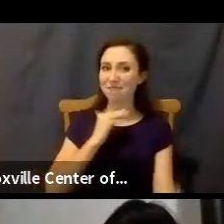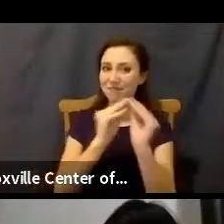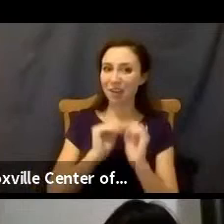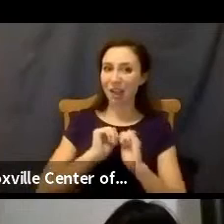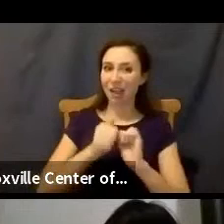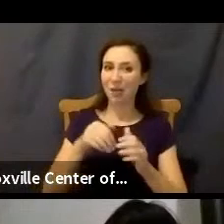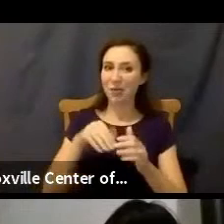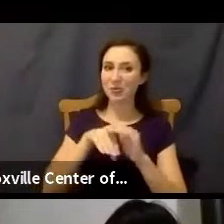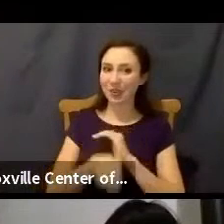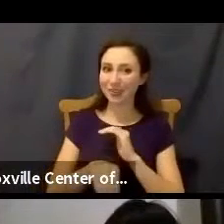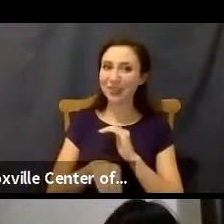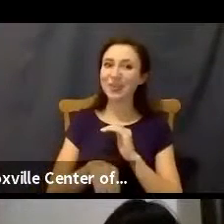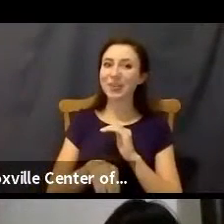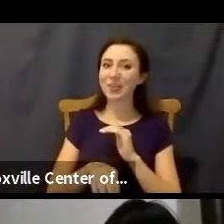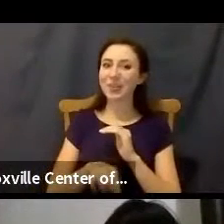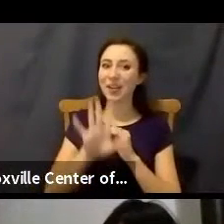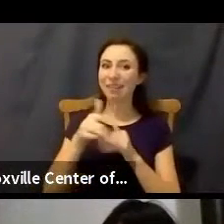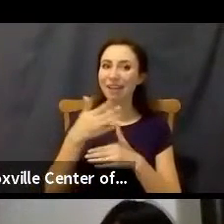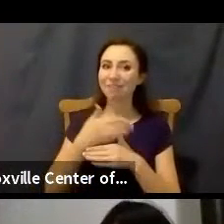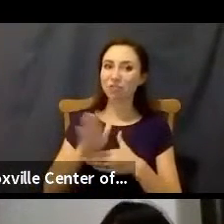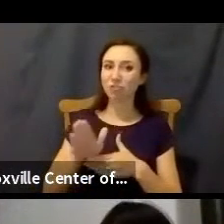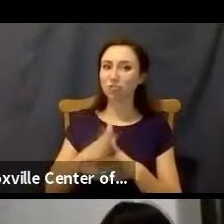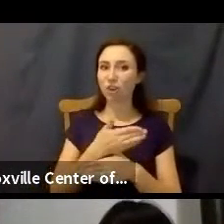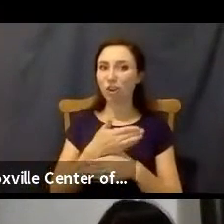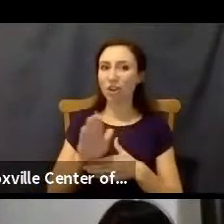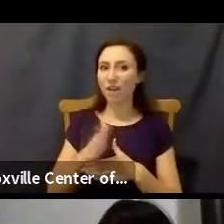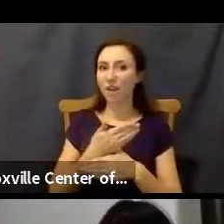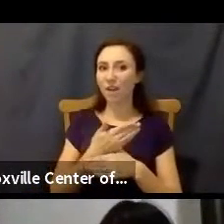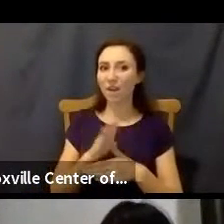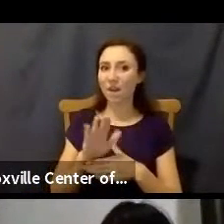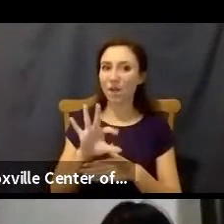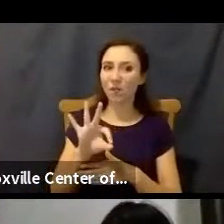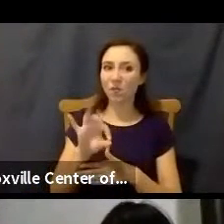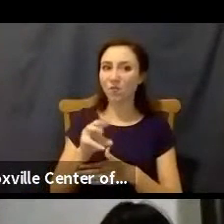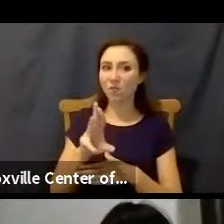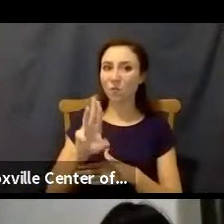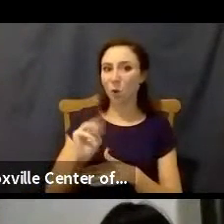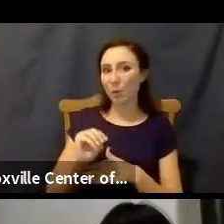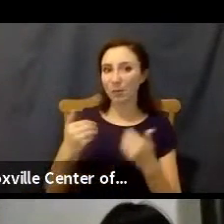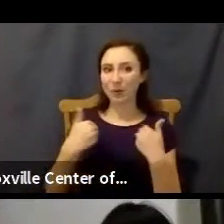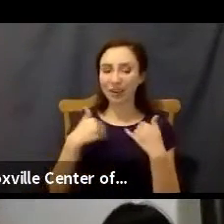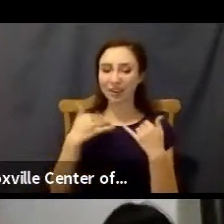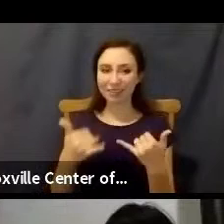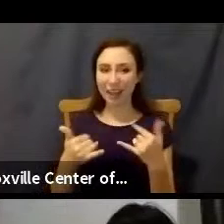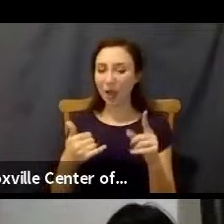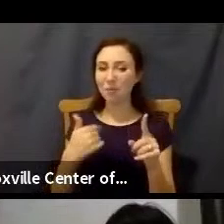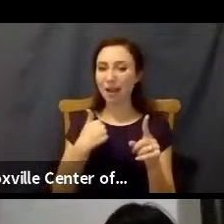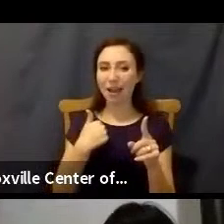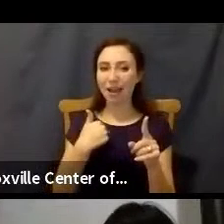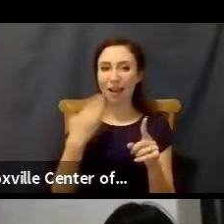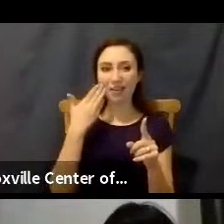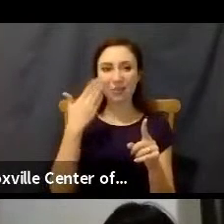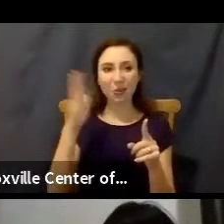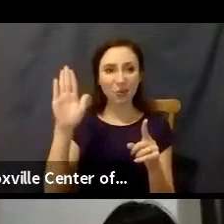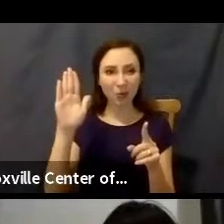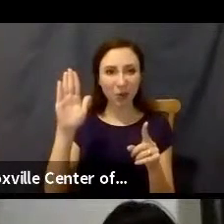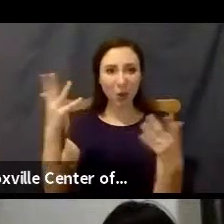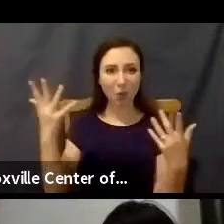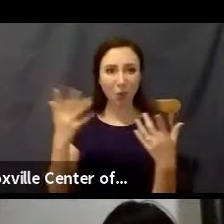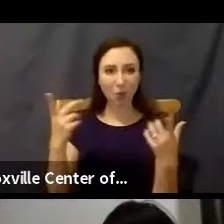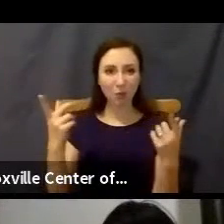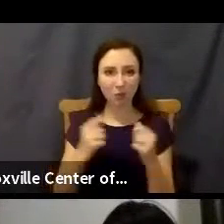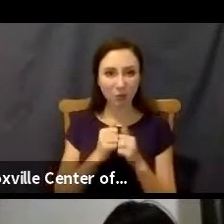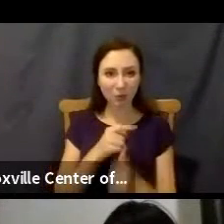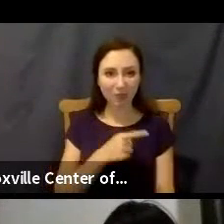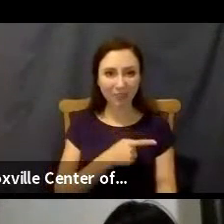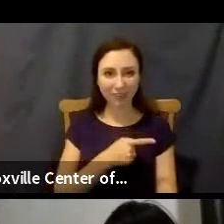in to that shared forum that we have now, but I don't exactly know what we're going to do with